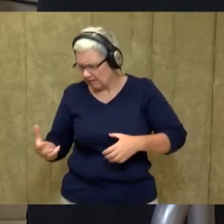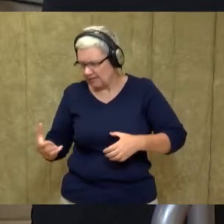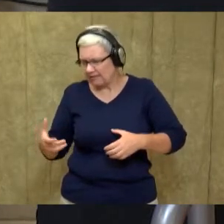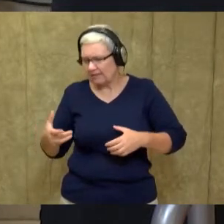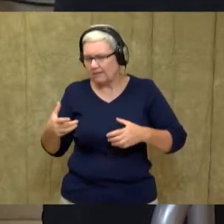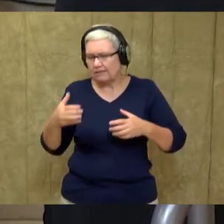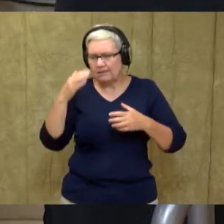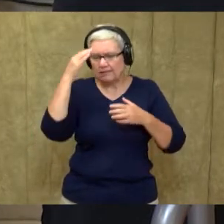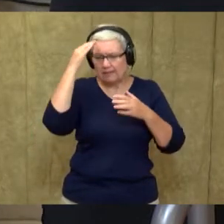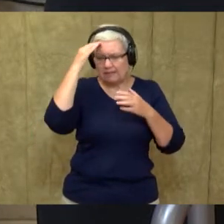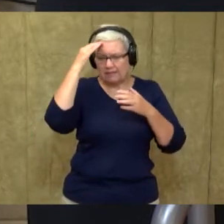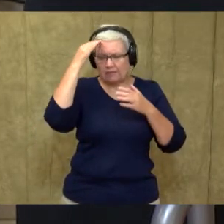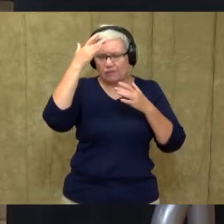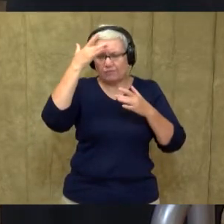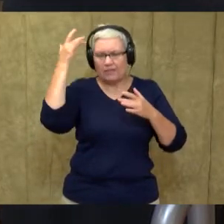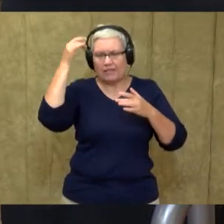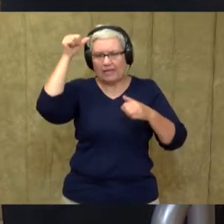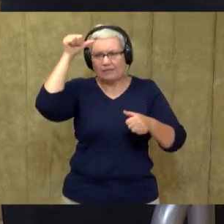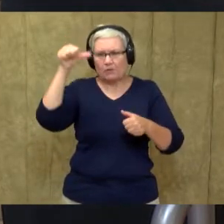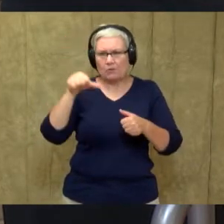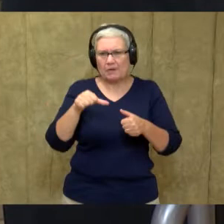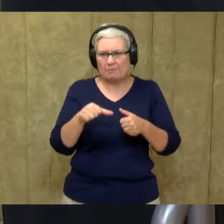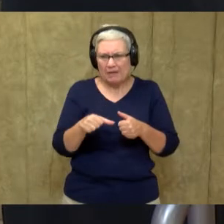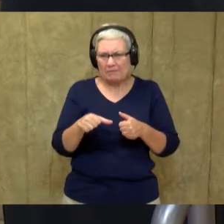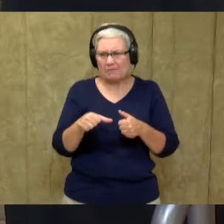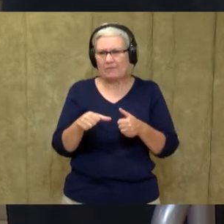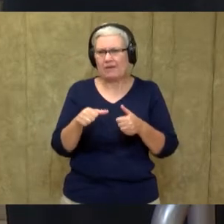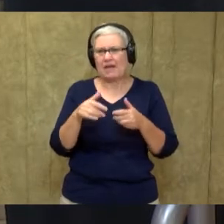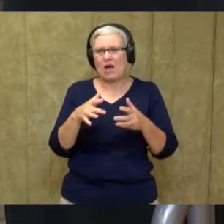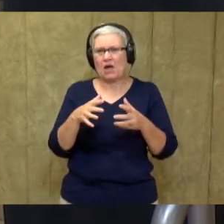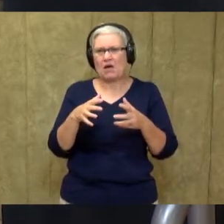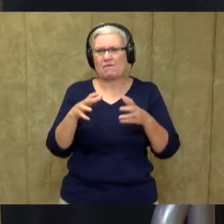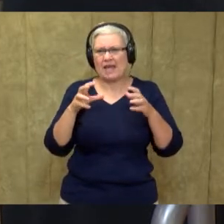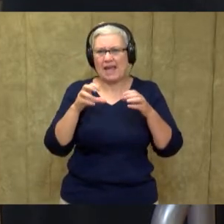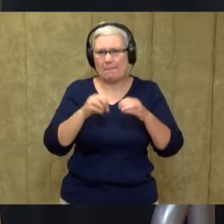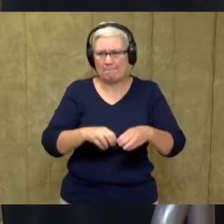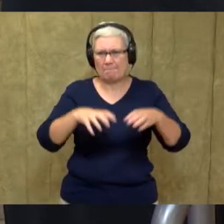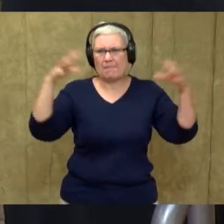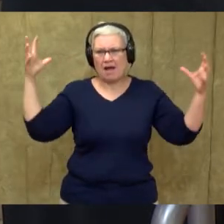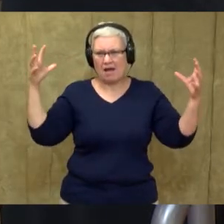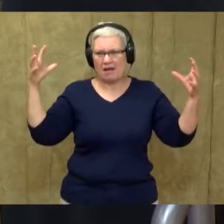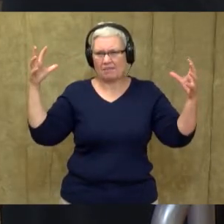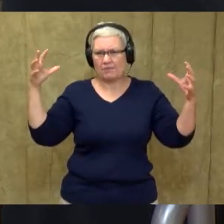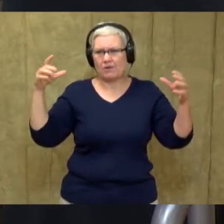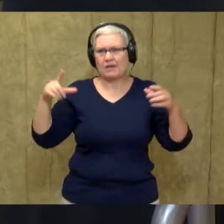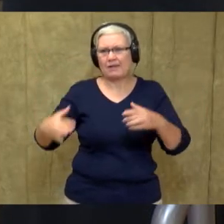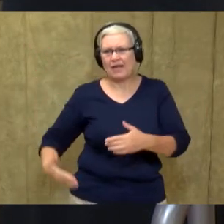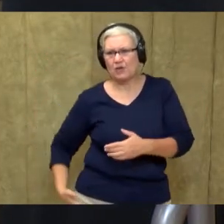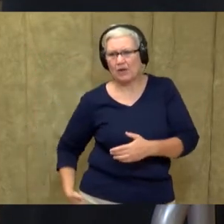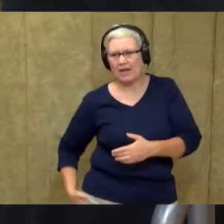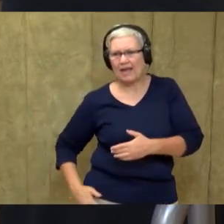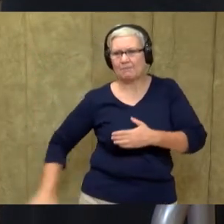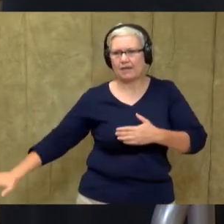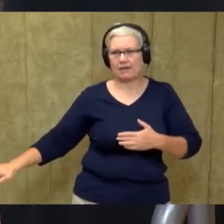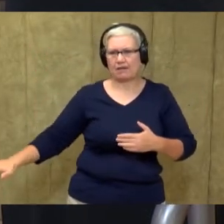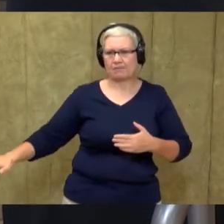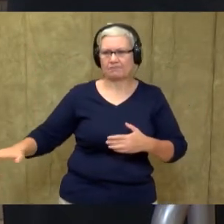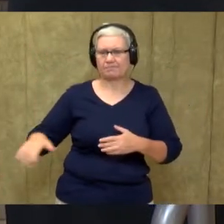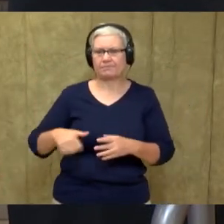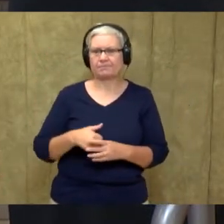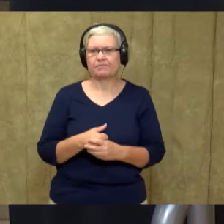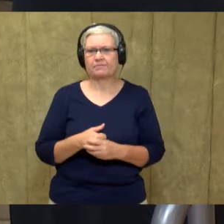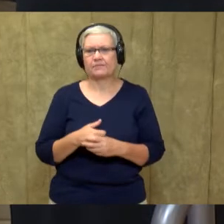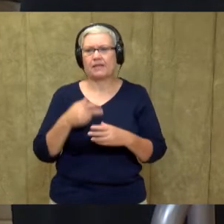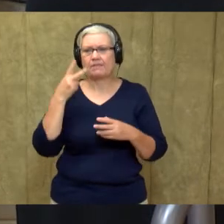memory of a bomb splitting a Humvee apart beneath your feet and taking your leg with it. The first time I saw the stilled bodies of